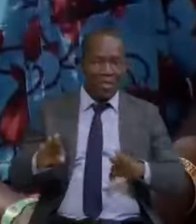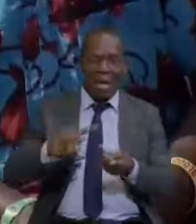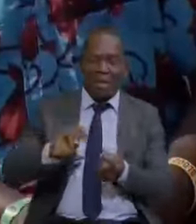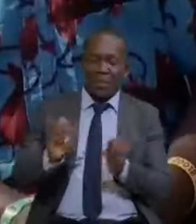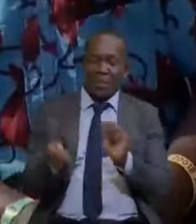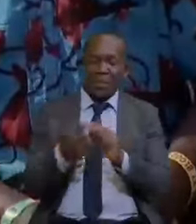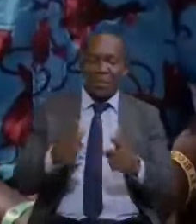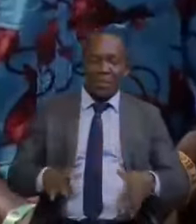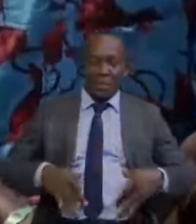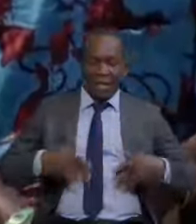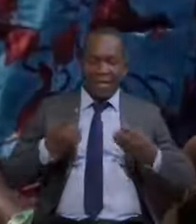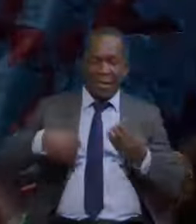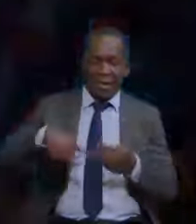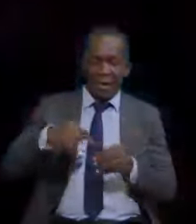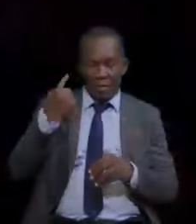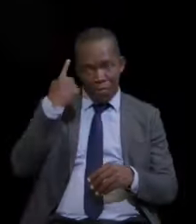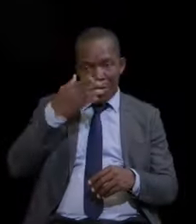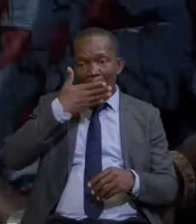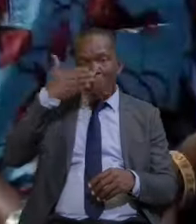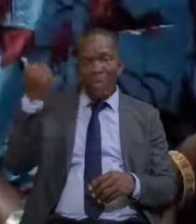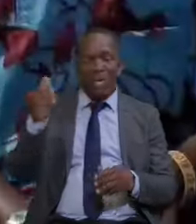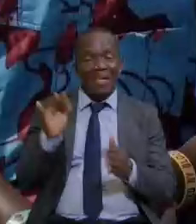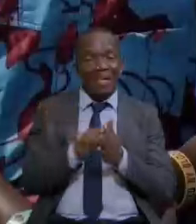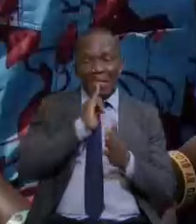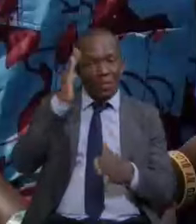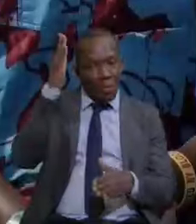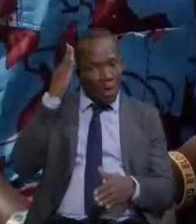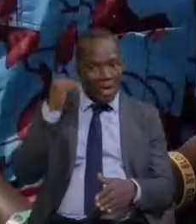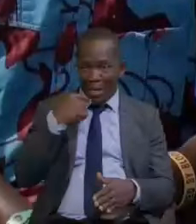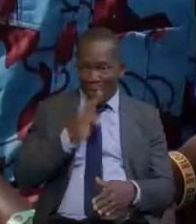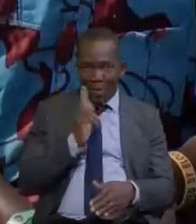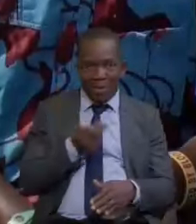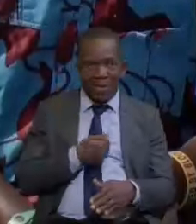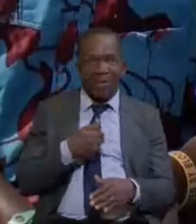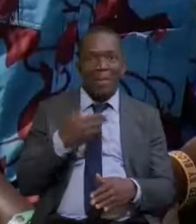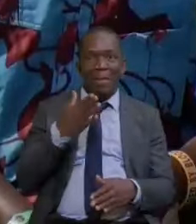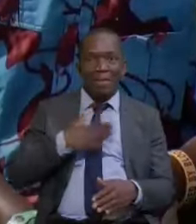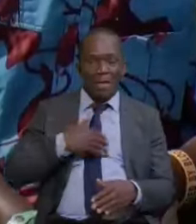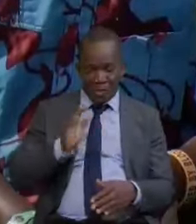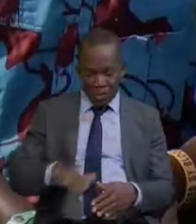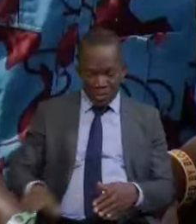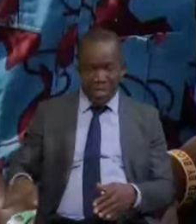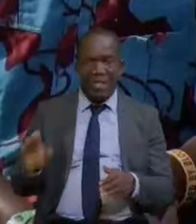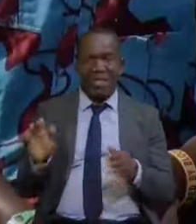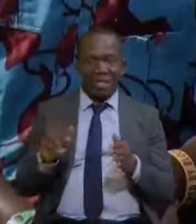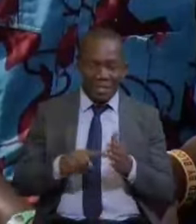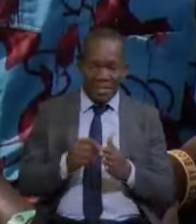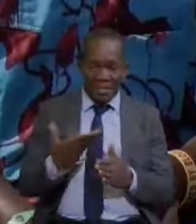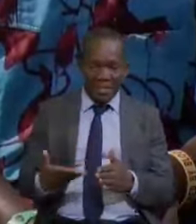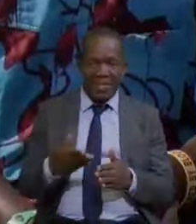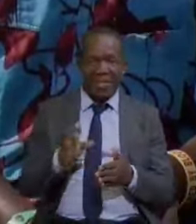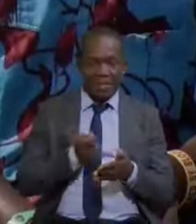little children, this is right eye unto you, that you sin not. And if any